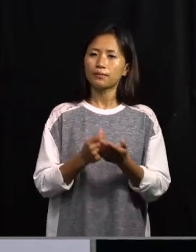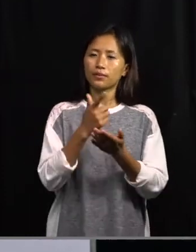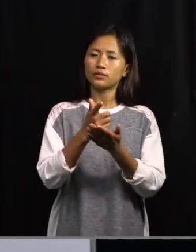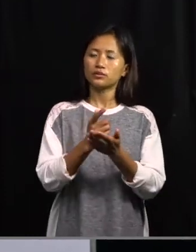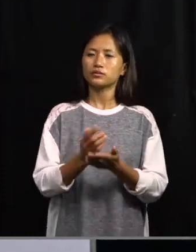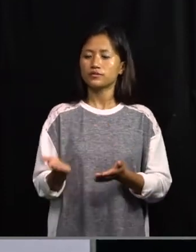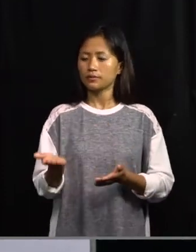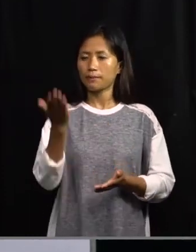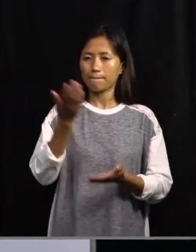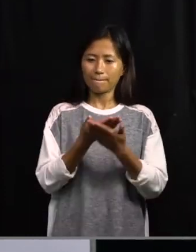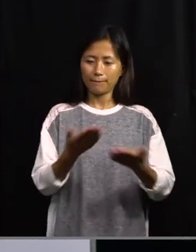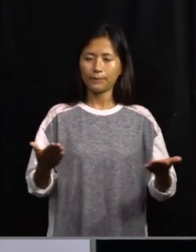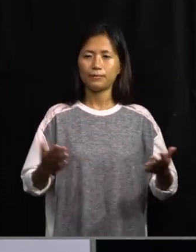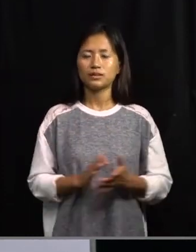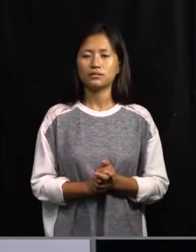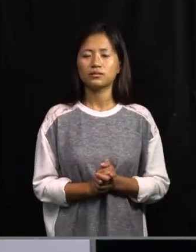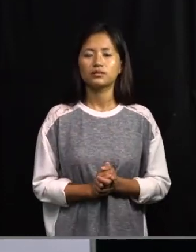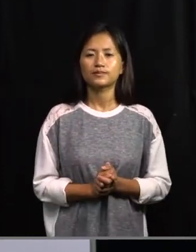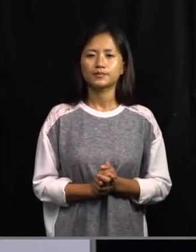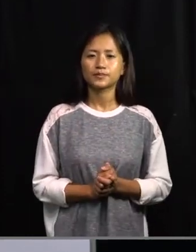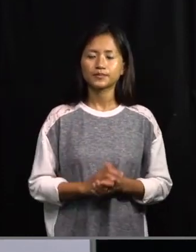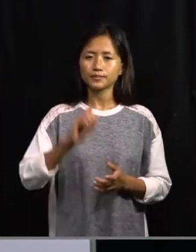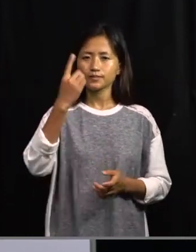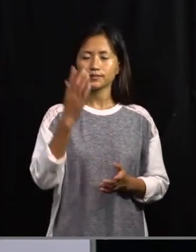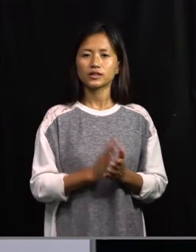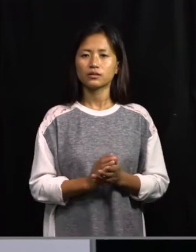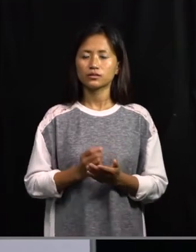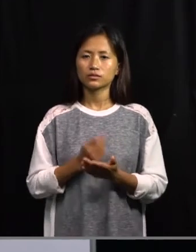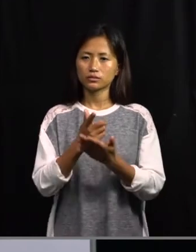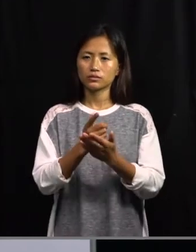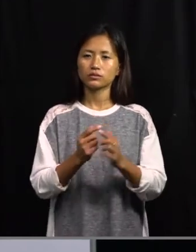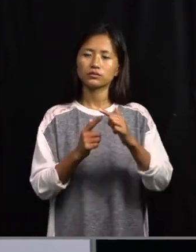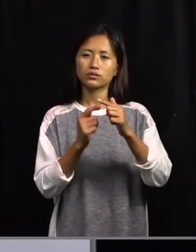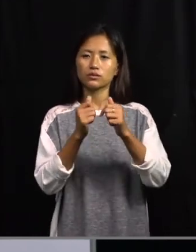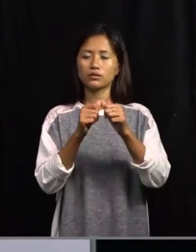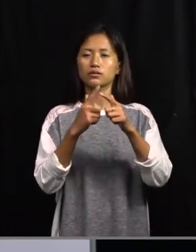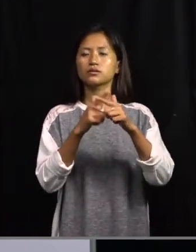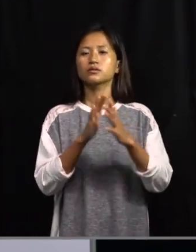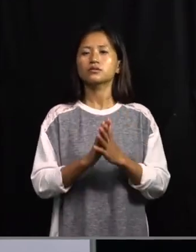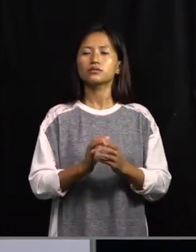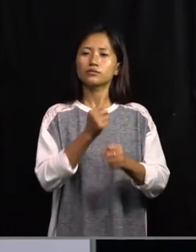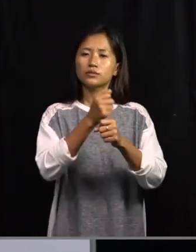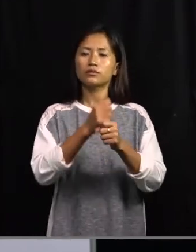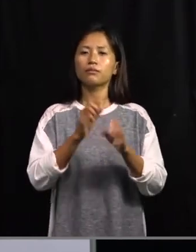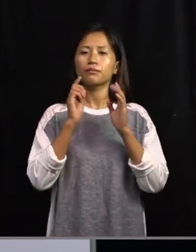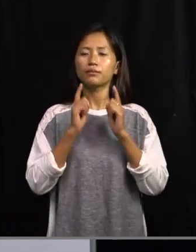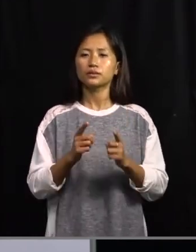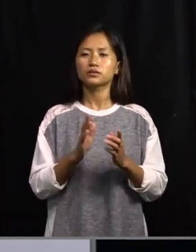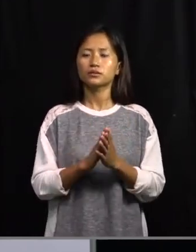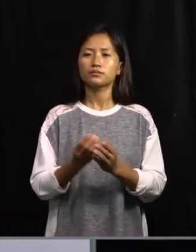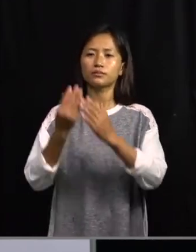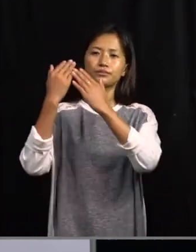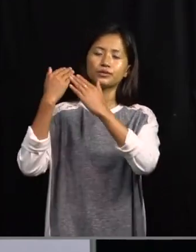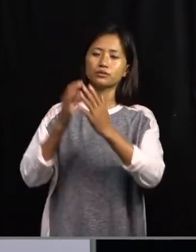products. So yes, I am the one who is paying tax to the government, but the burden is now shifted